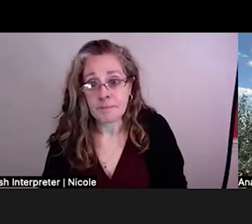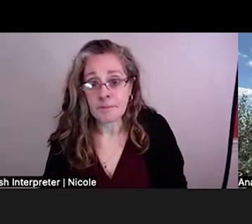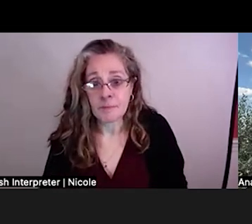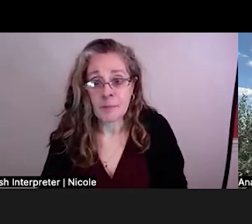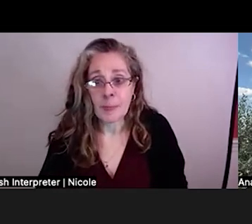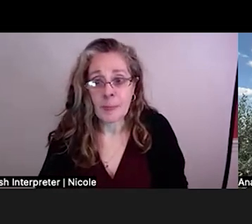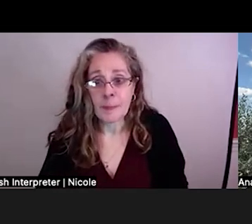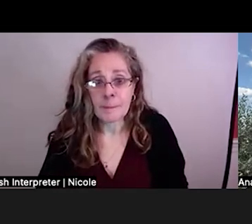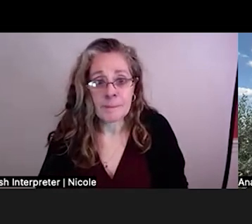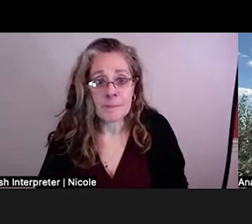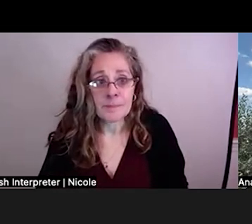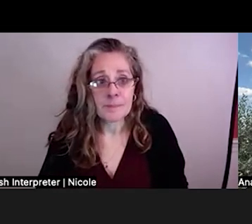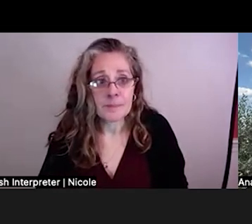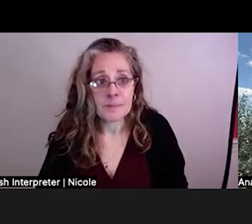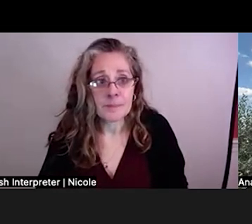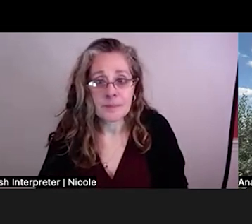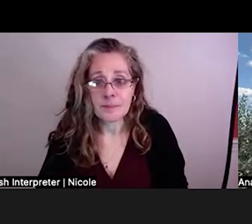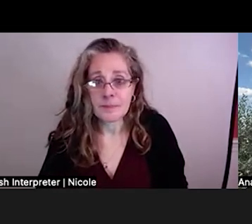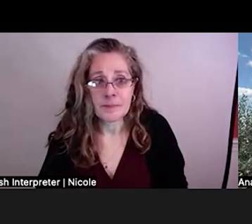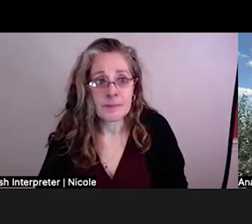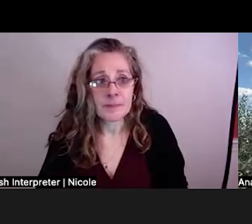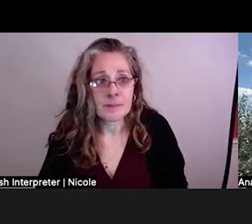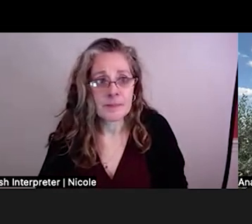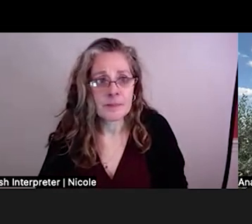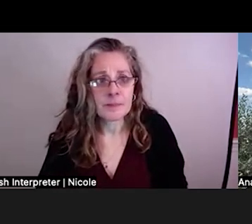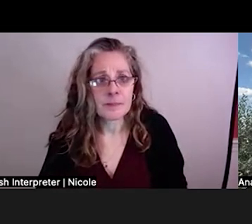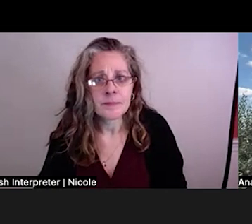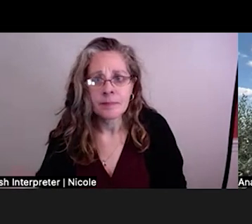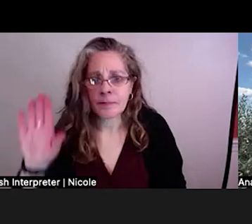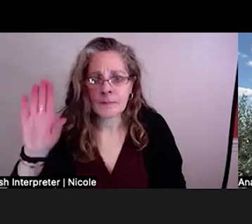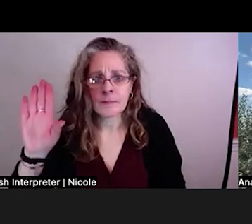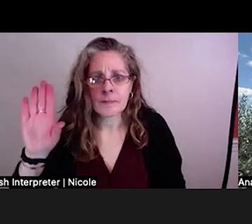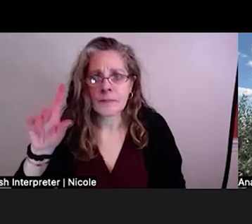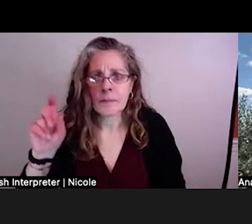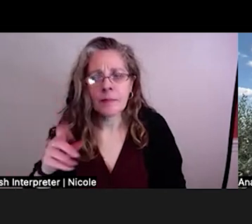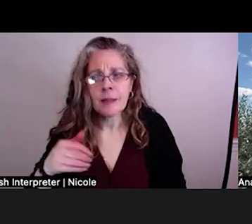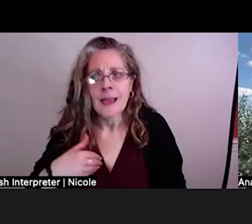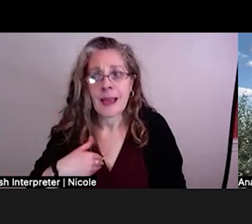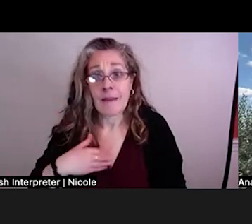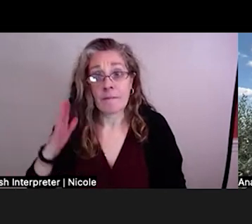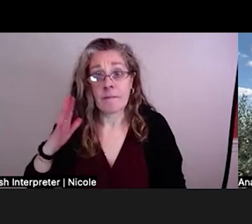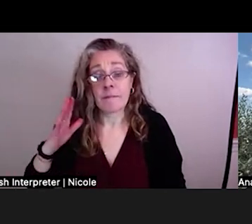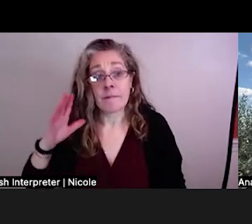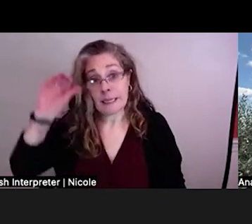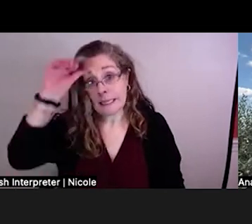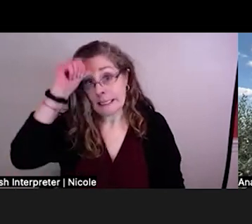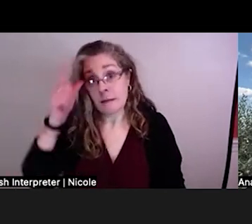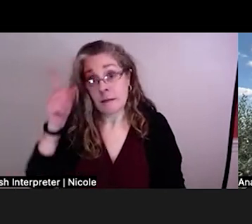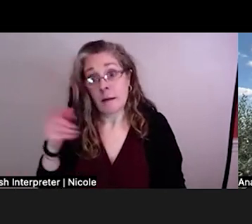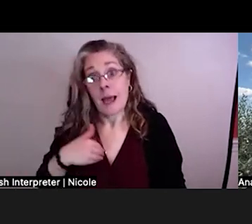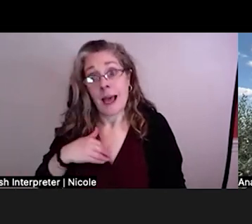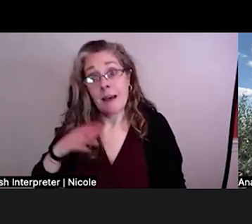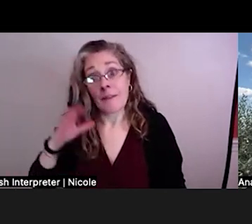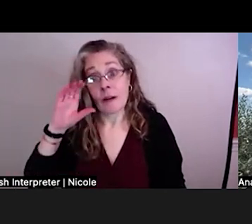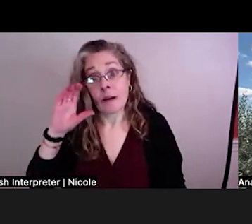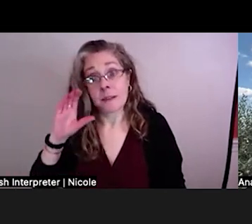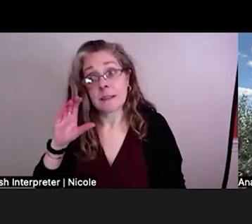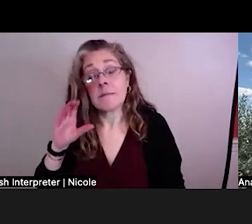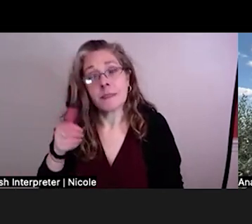I have a question. So back in India, I have a cousin who's